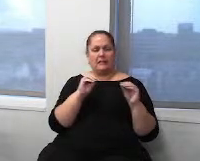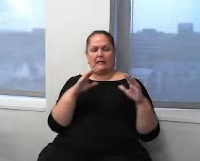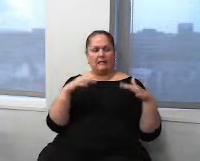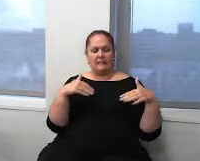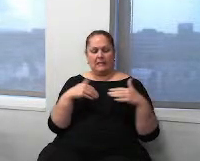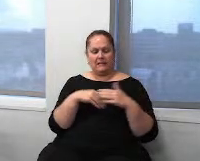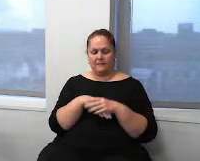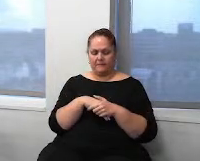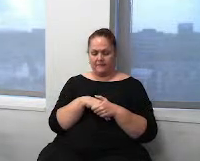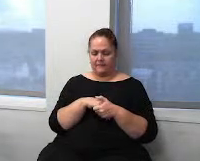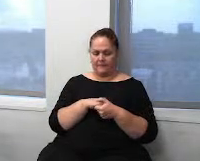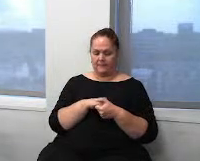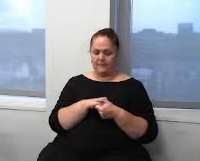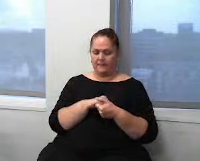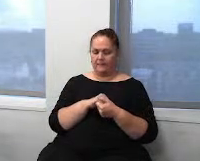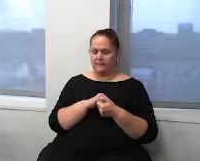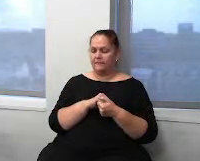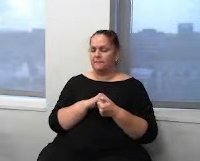Nothing, absolutely nothing yet.